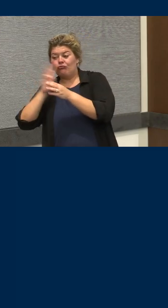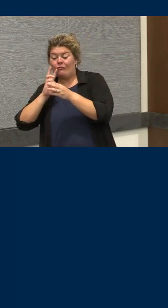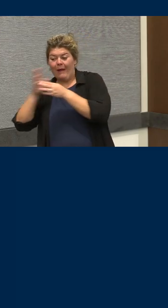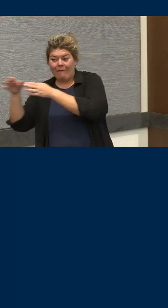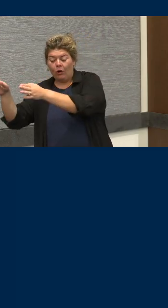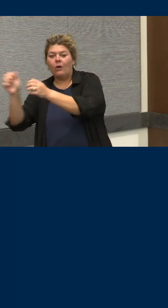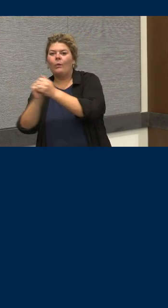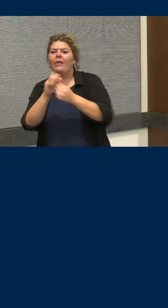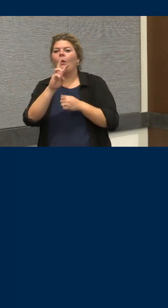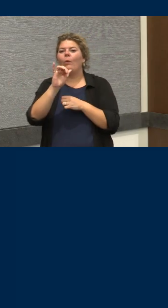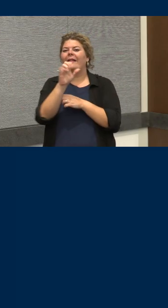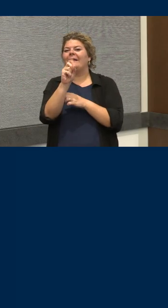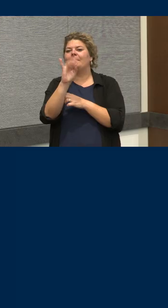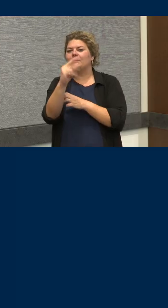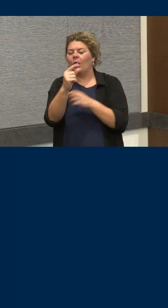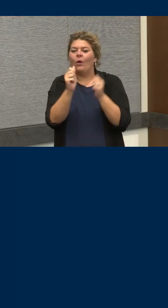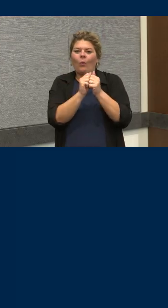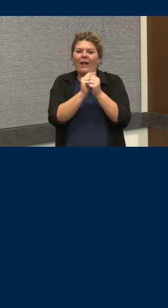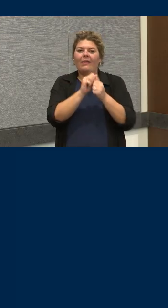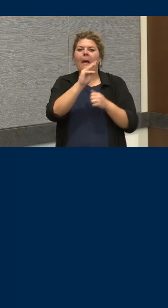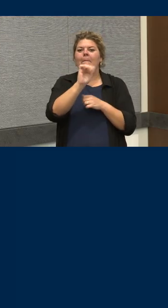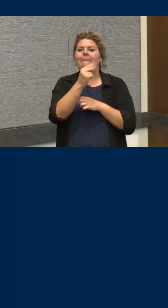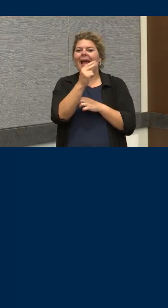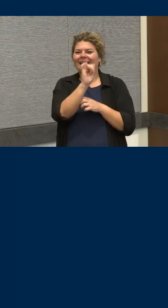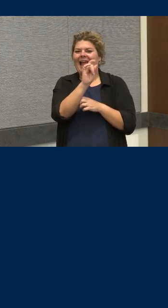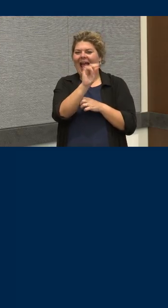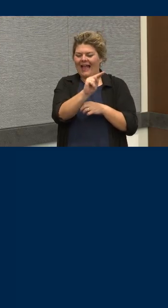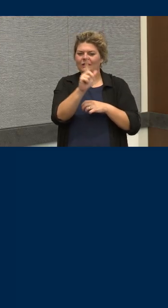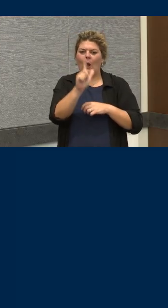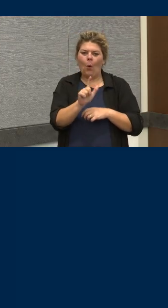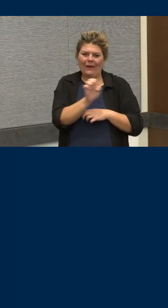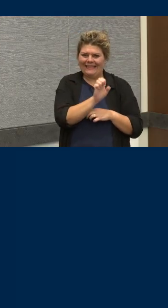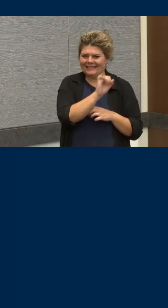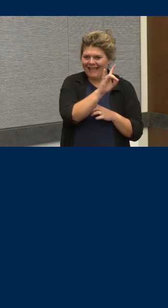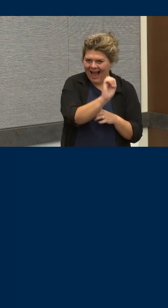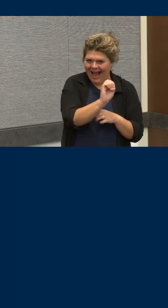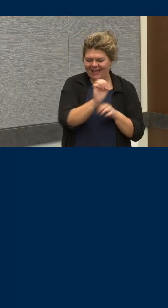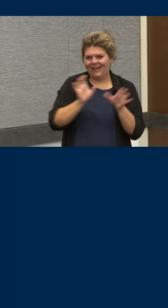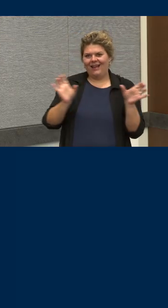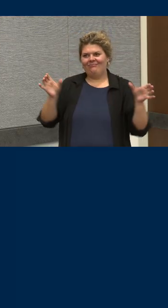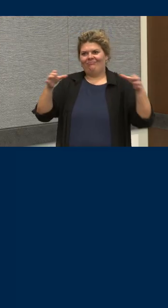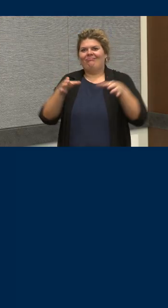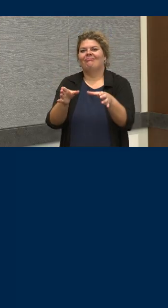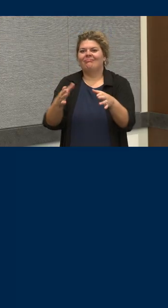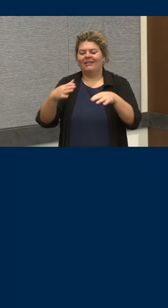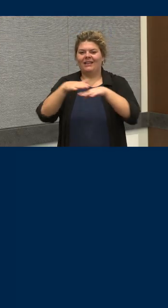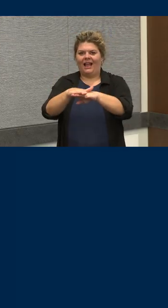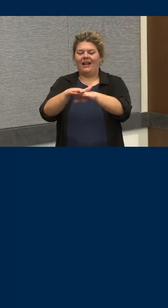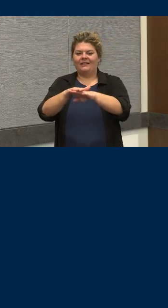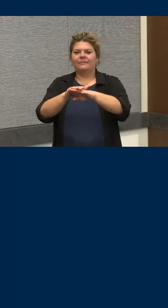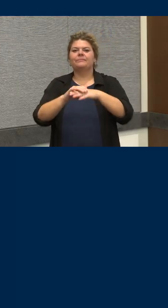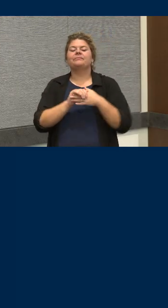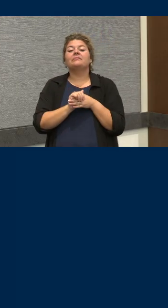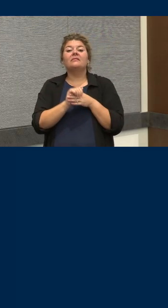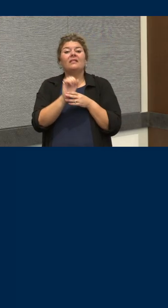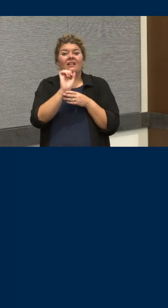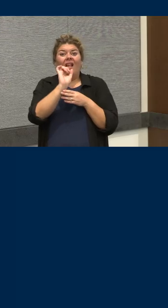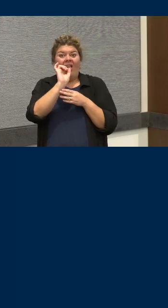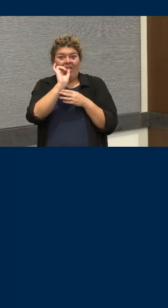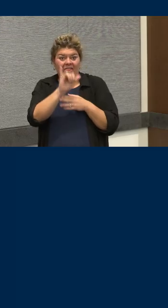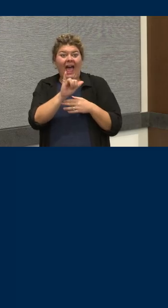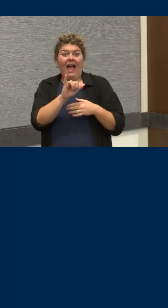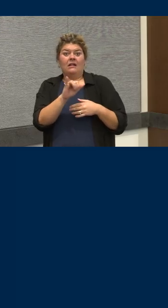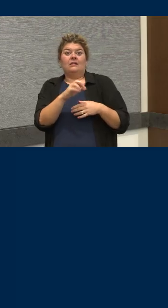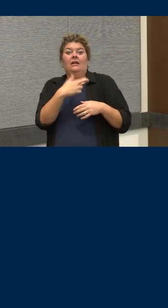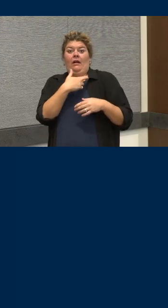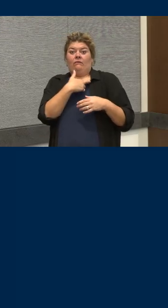neighborhood of Williamsburg with Manhattan's Lower East Side. For Tashlich, this